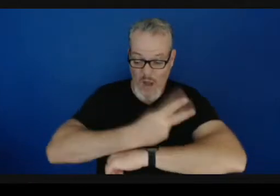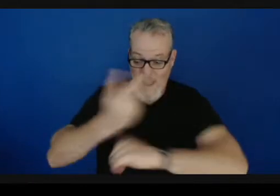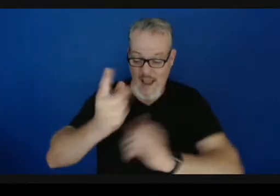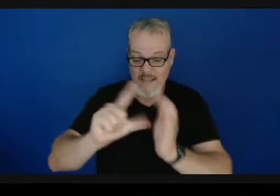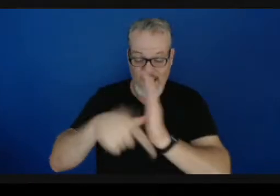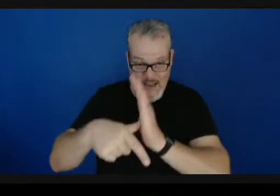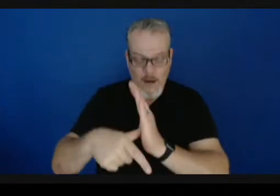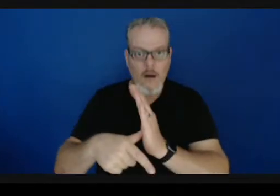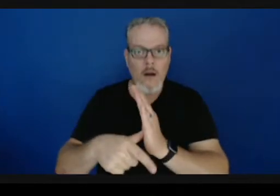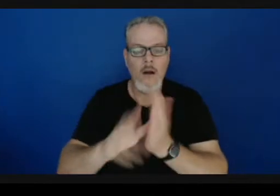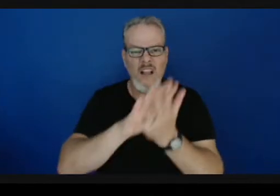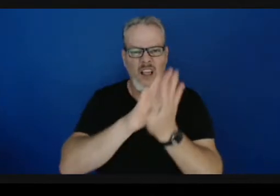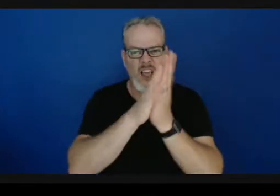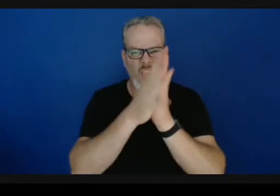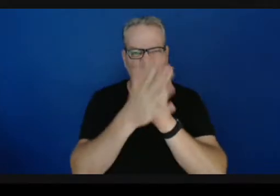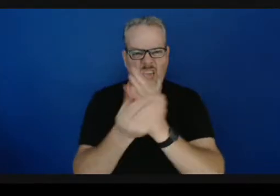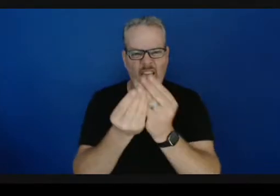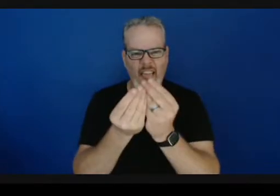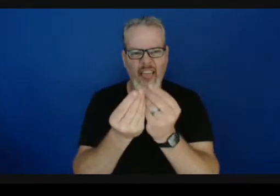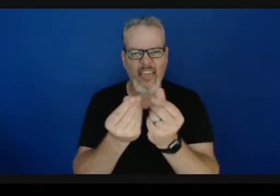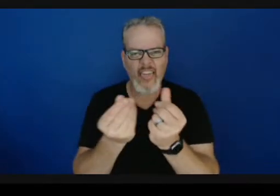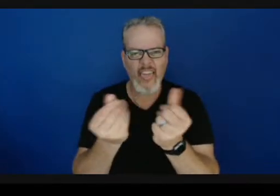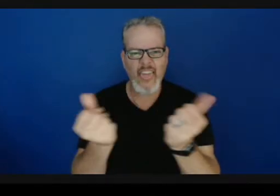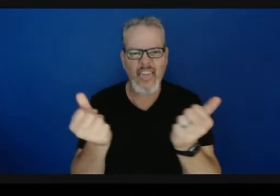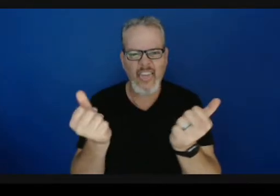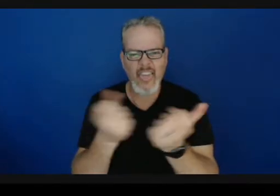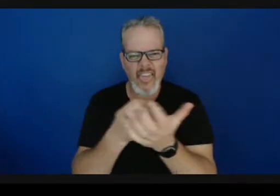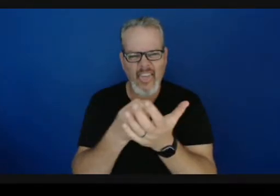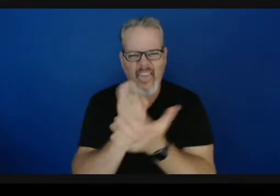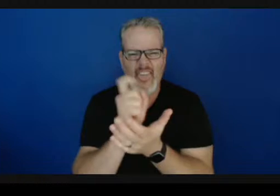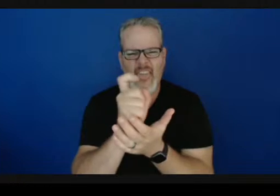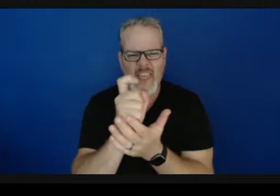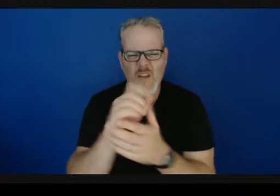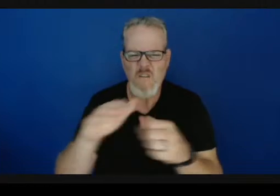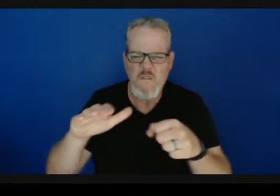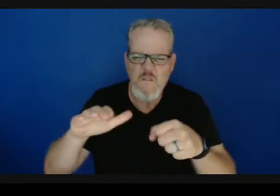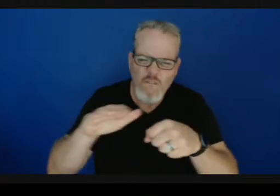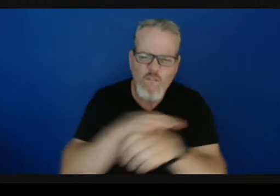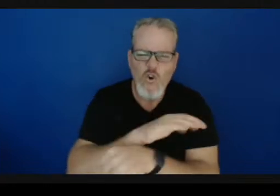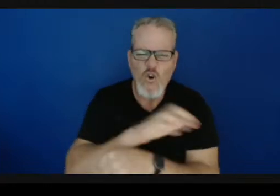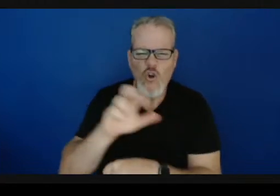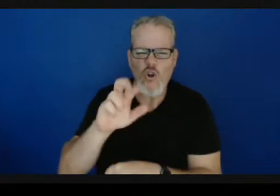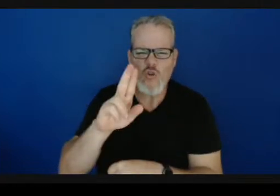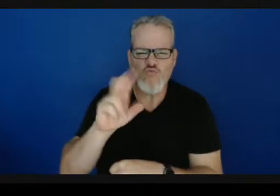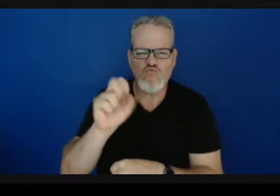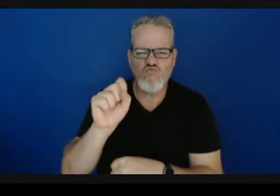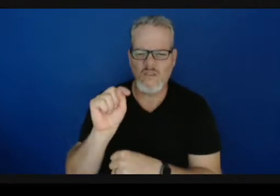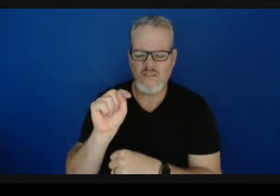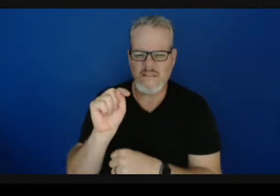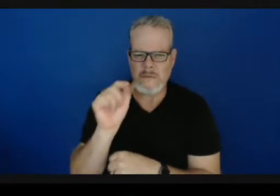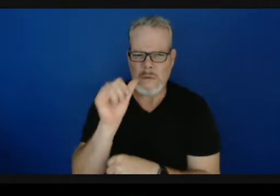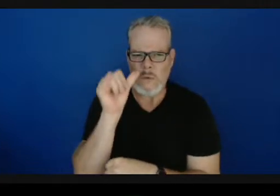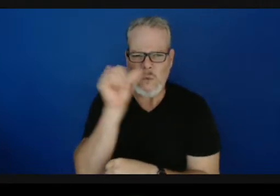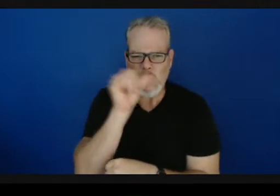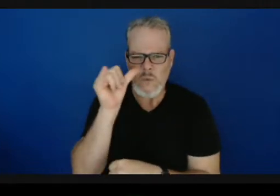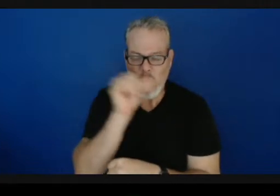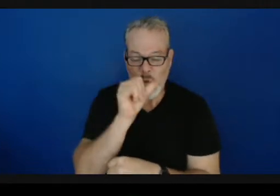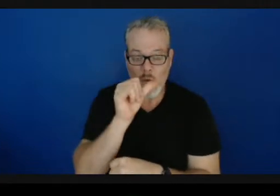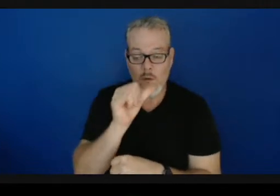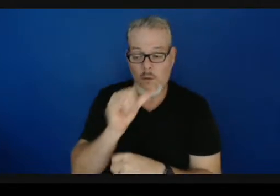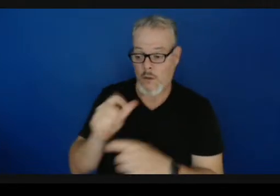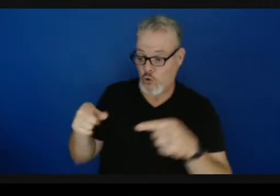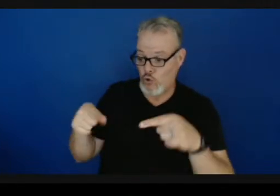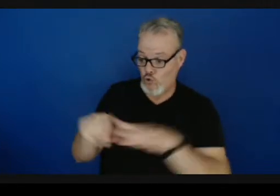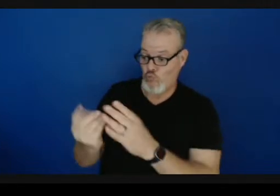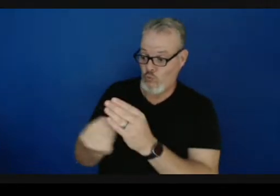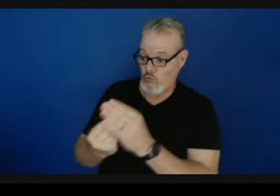just amazing. Yeah, they're talking about the concentrations, and they did the study during a non-eruptive period. When it's erupting and